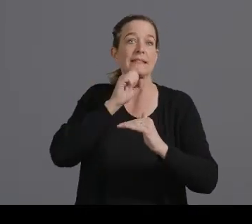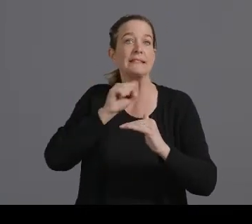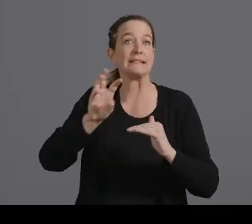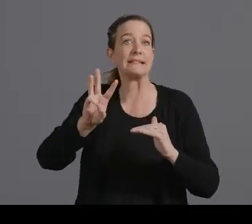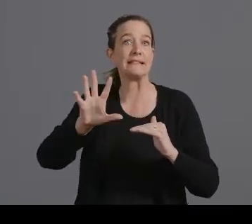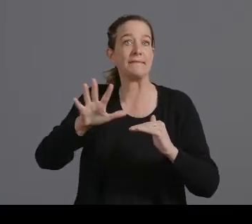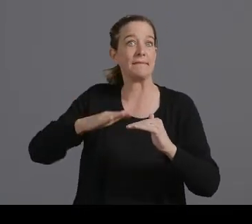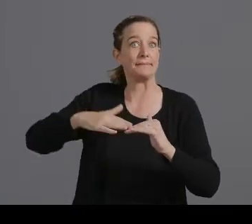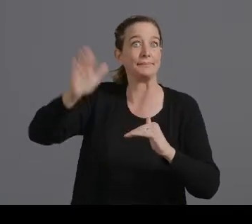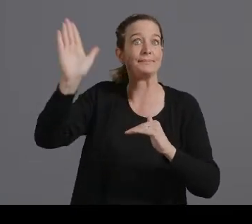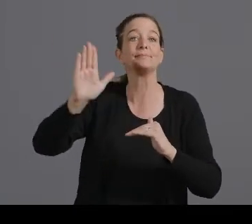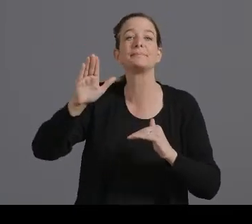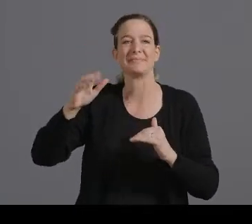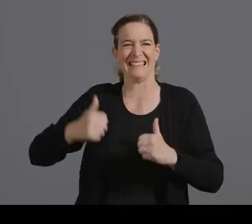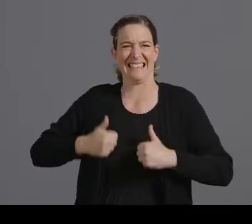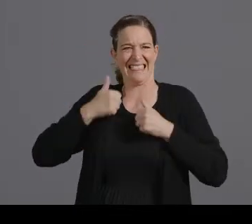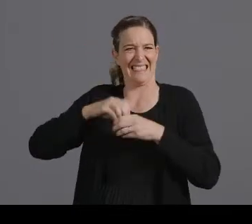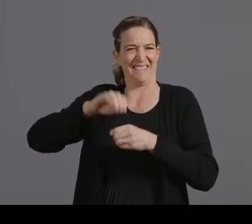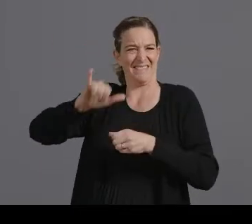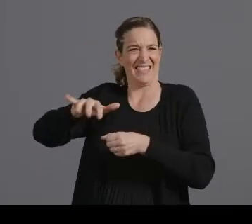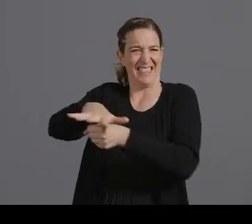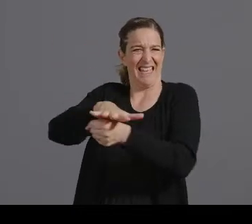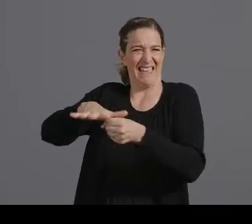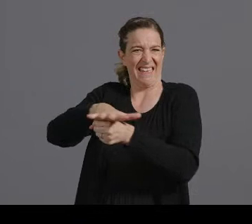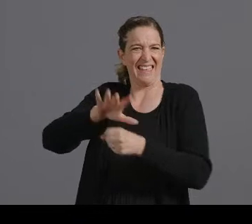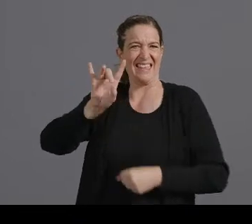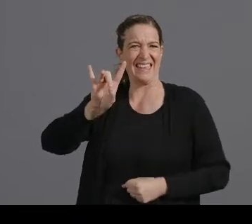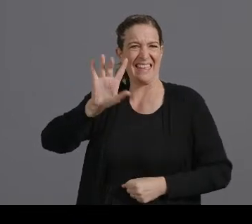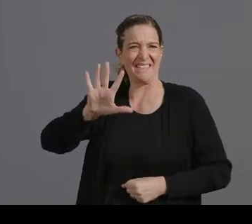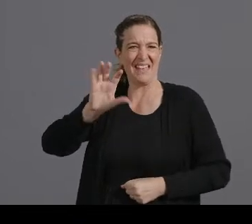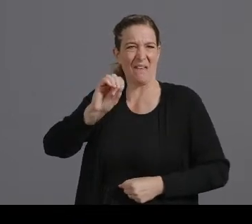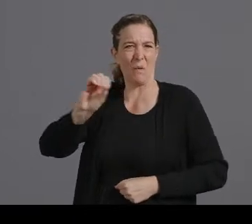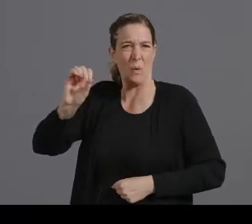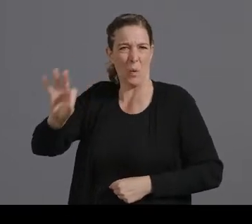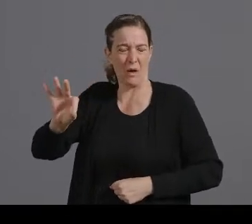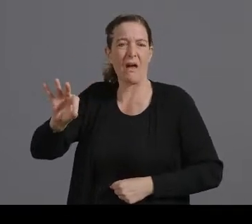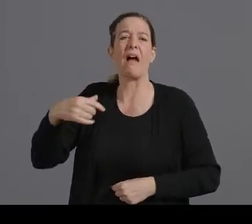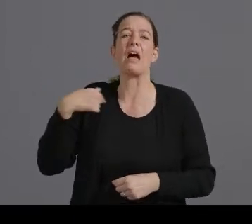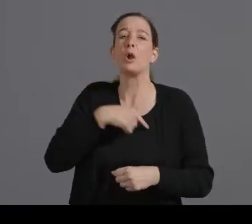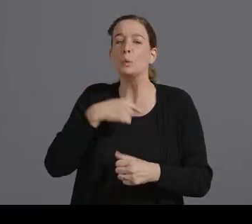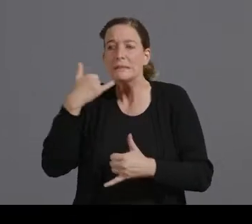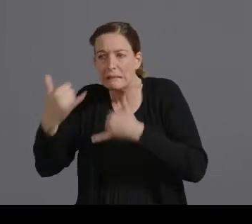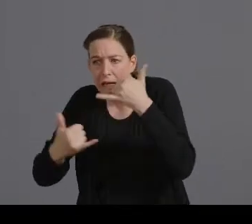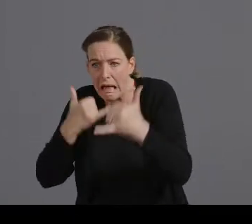been actively calling and going door to door to offer to register them for